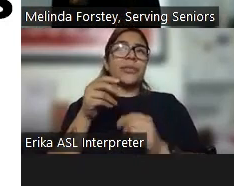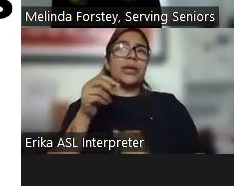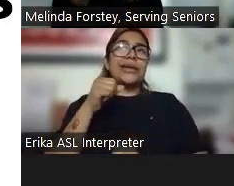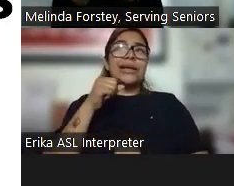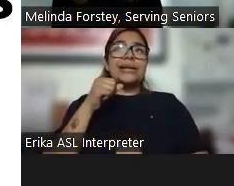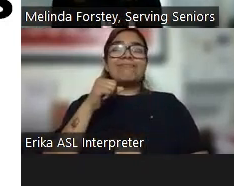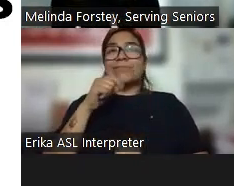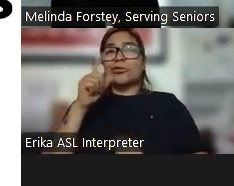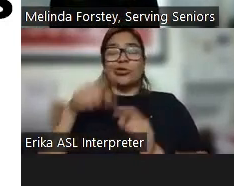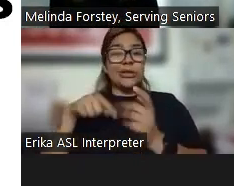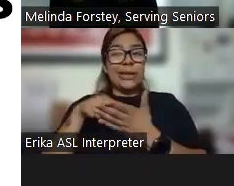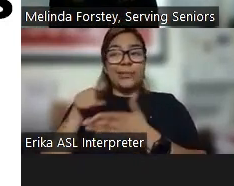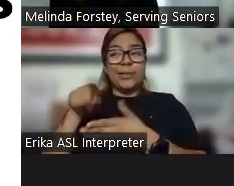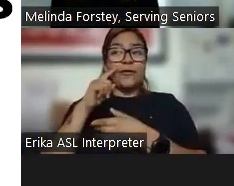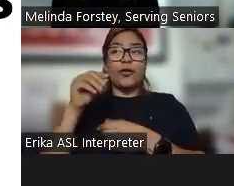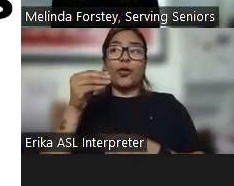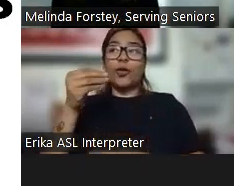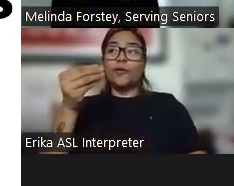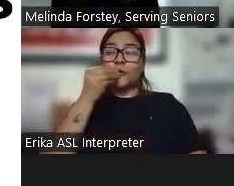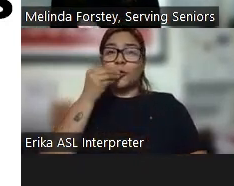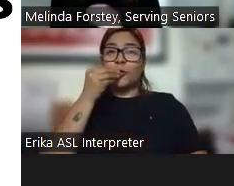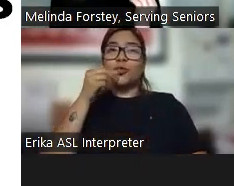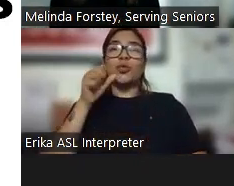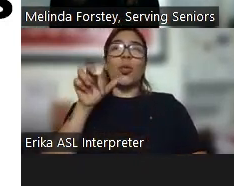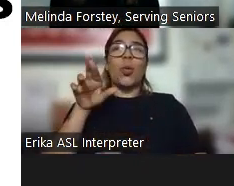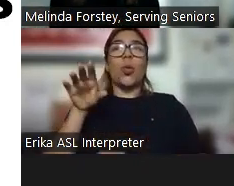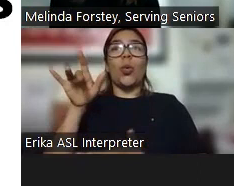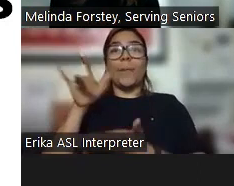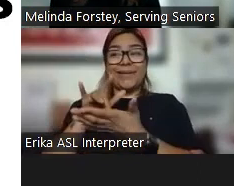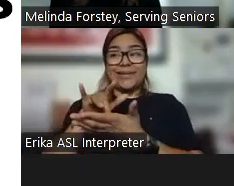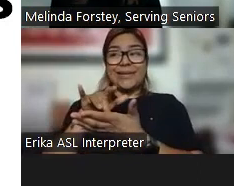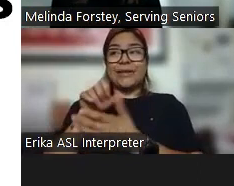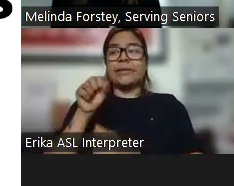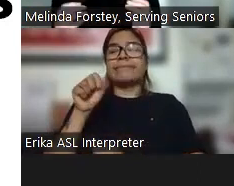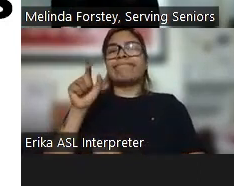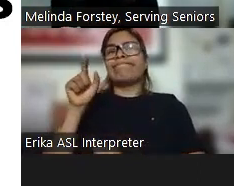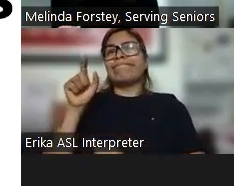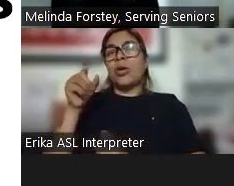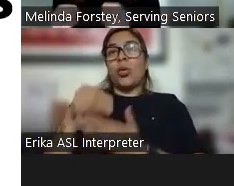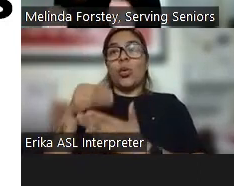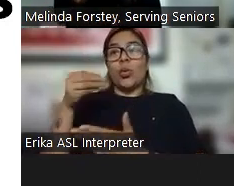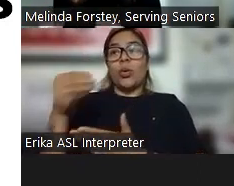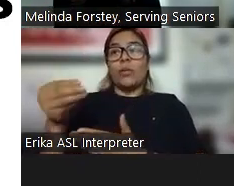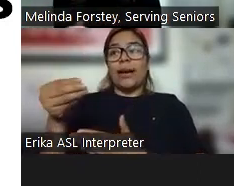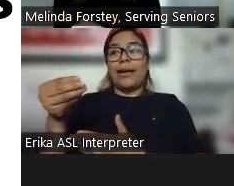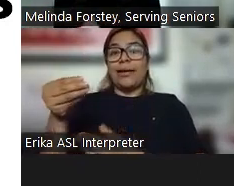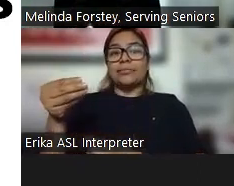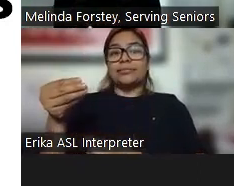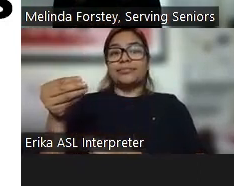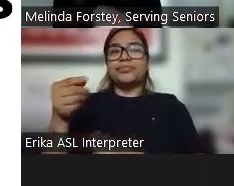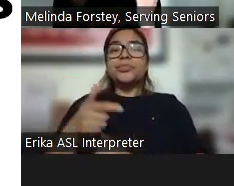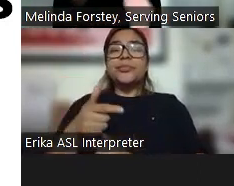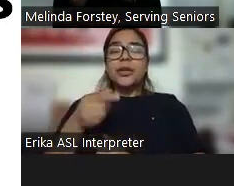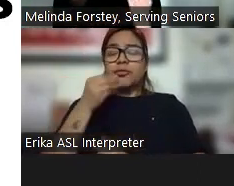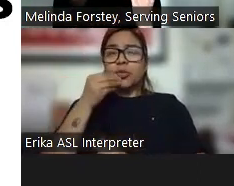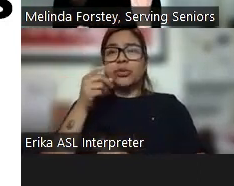medication, had sold personal items, or had allowed others to live with them, even if they felt unsafe,